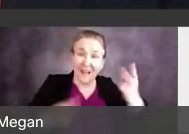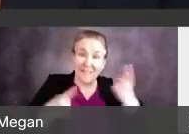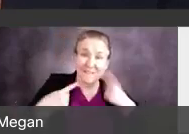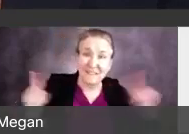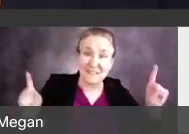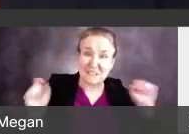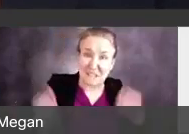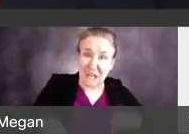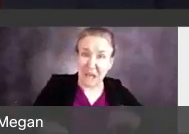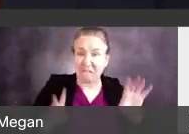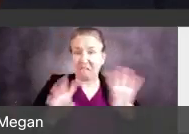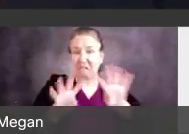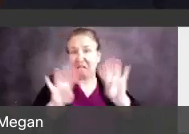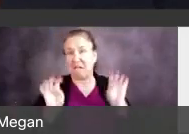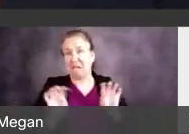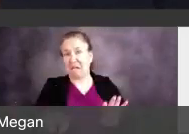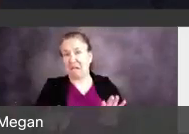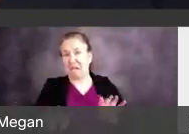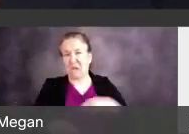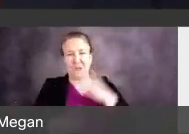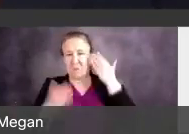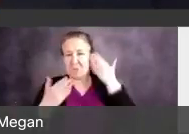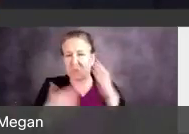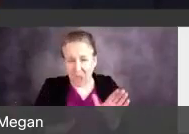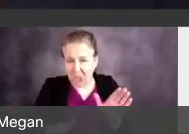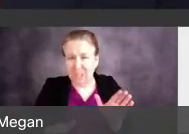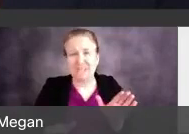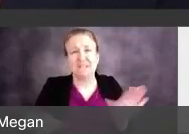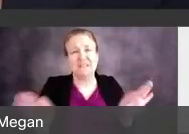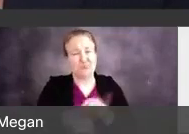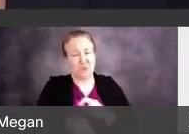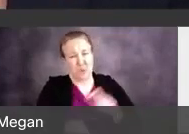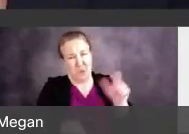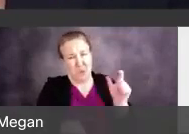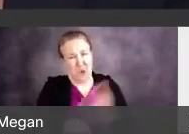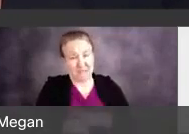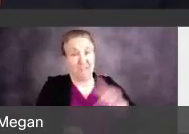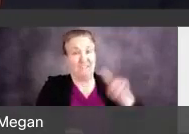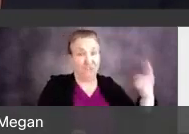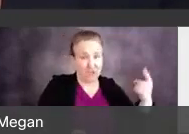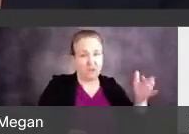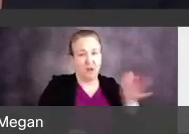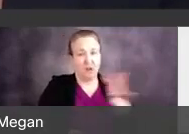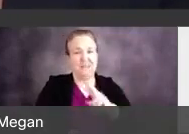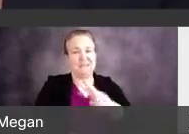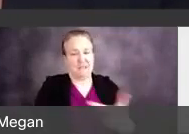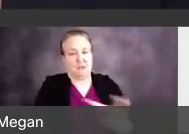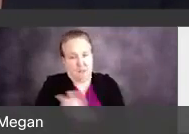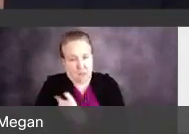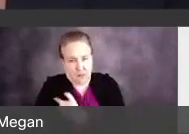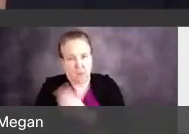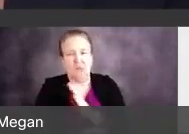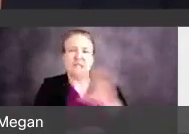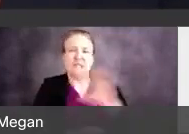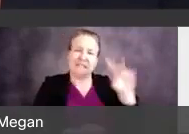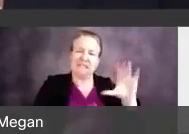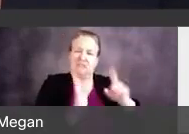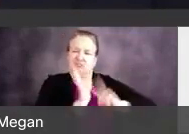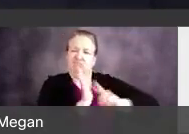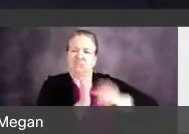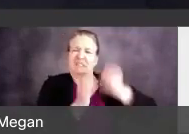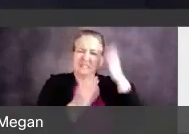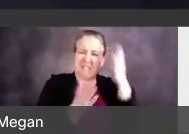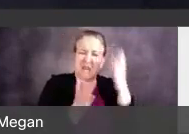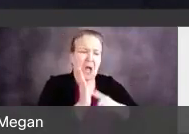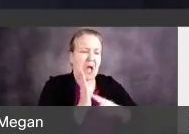that we've seen when people get both of their doses. The CDC has looked at enough data that they're comfortable saying you